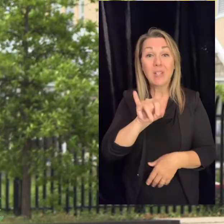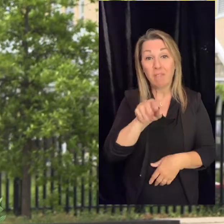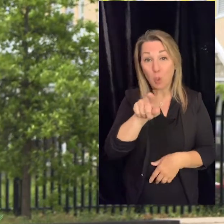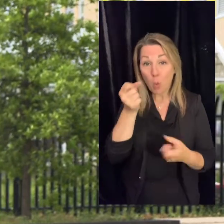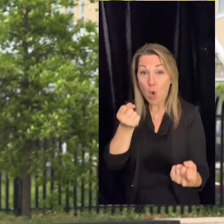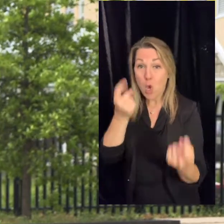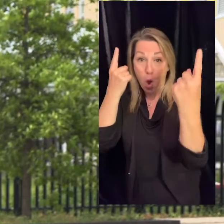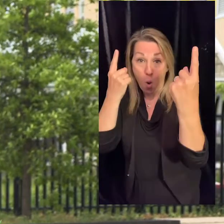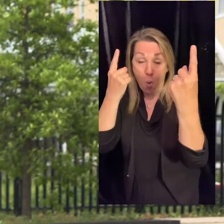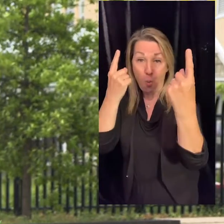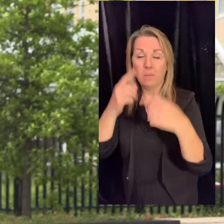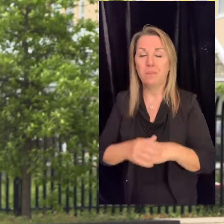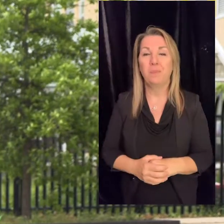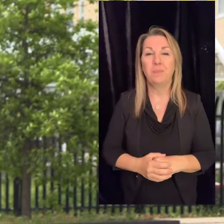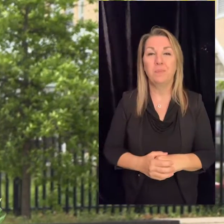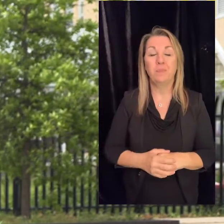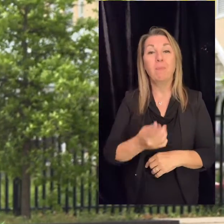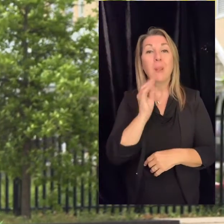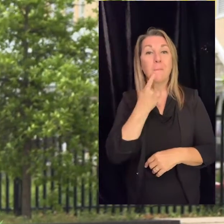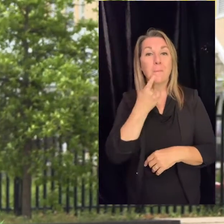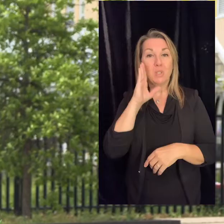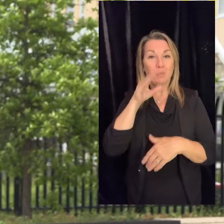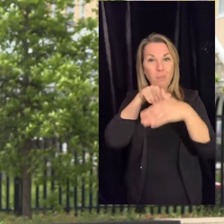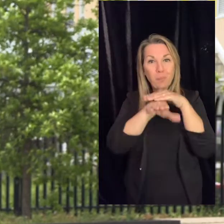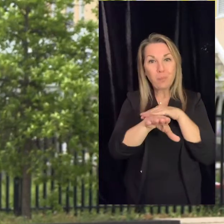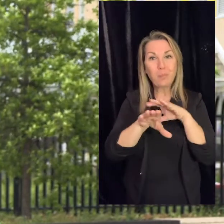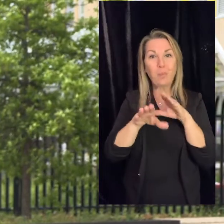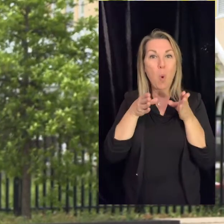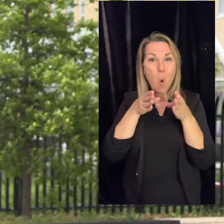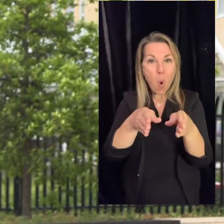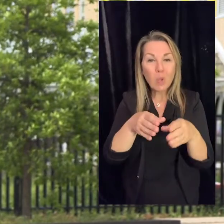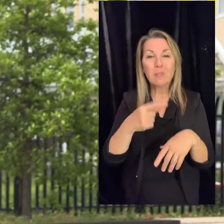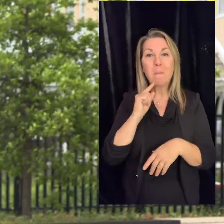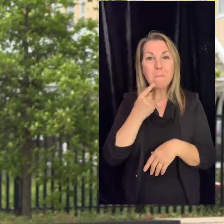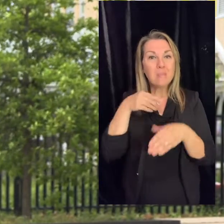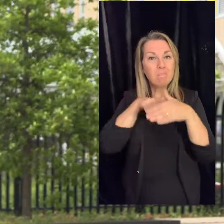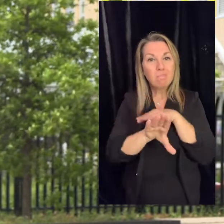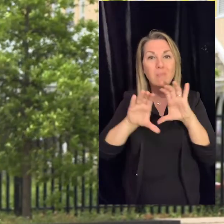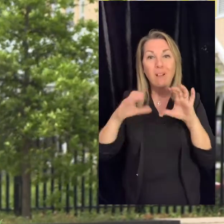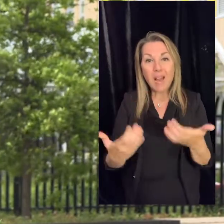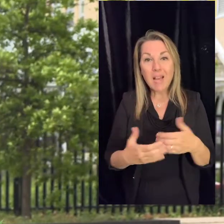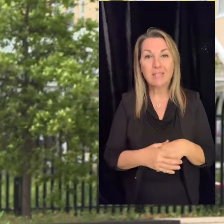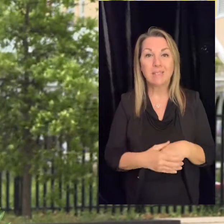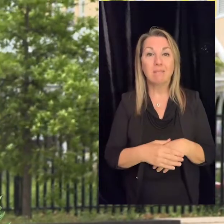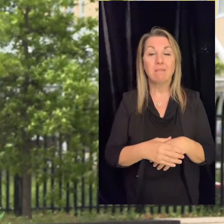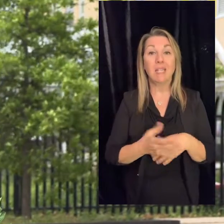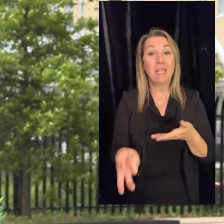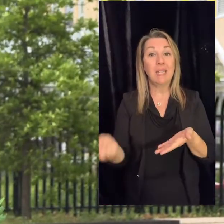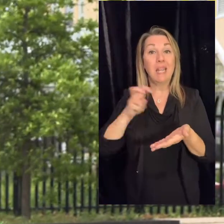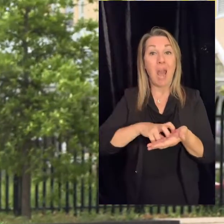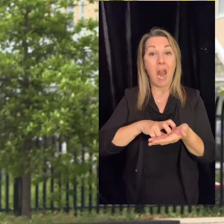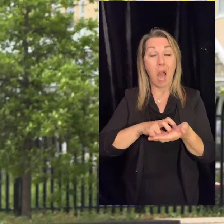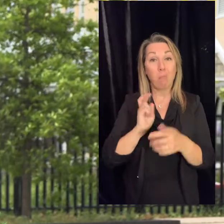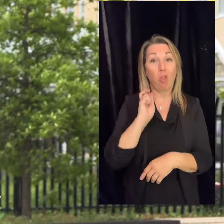know. I'll miss walking in the class. I'll miss walking in the halls. I'll miss walking in class, having to get up to